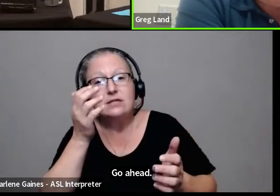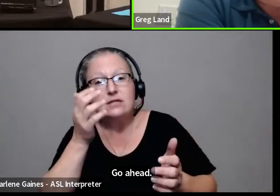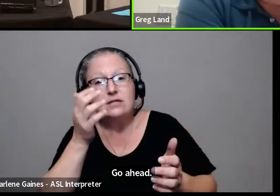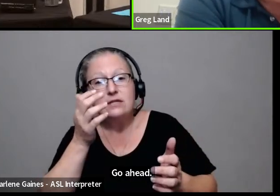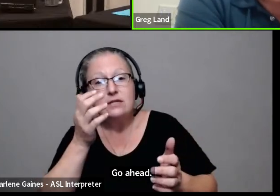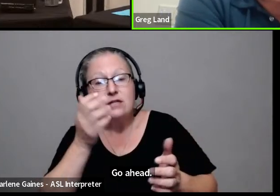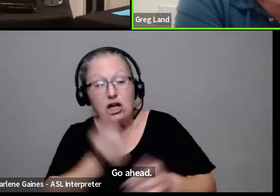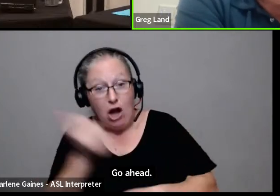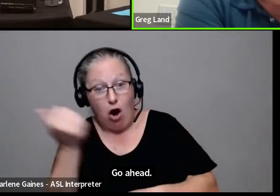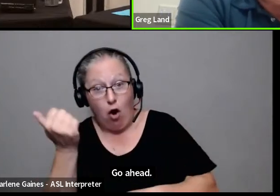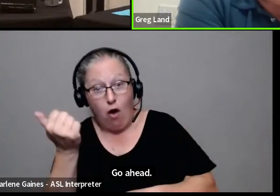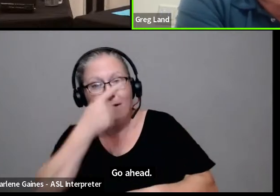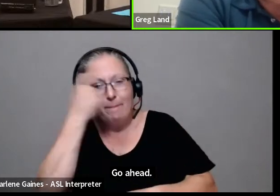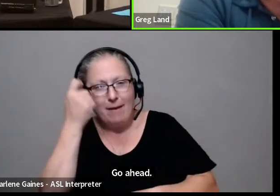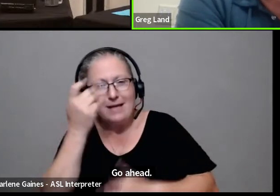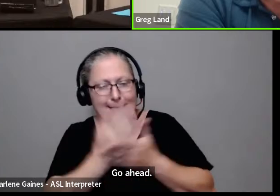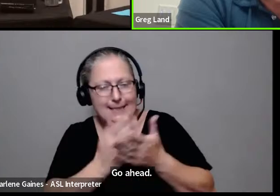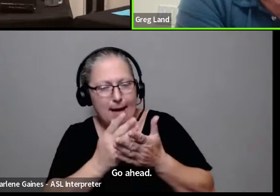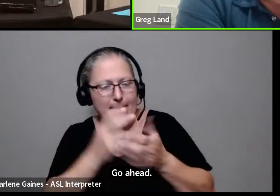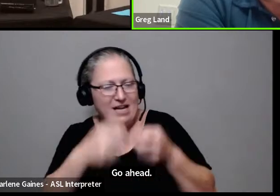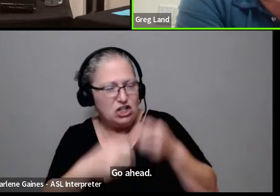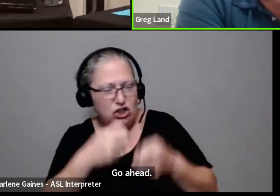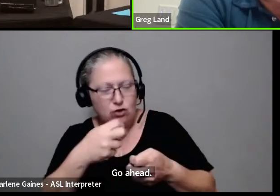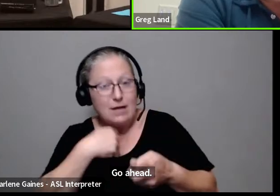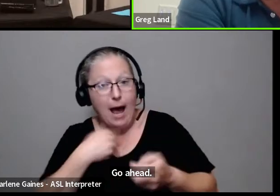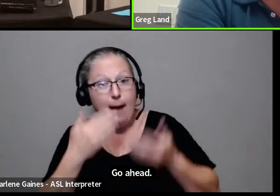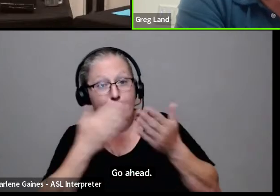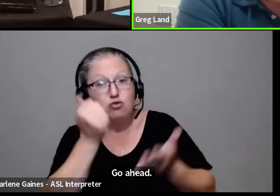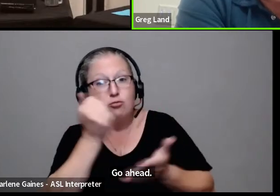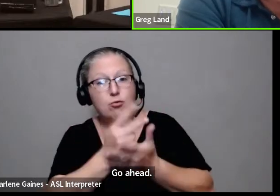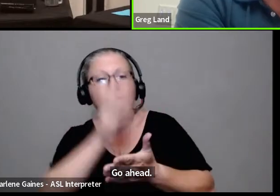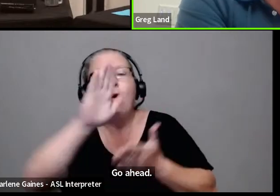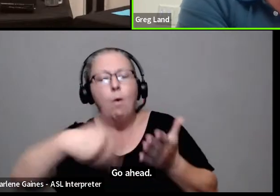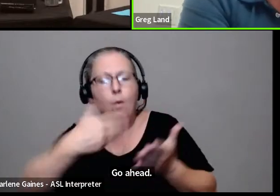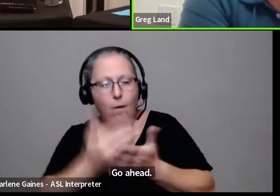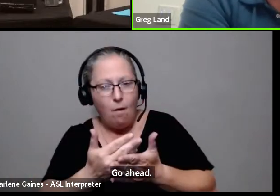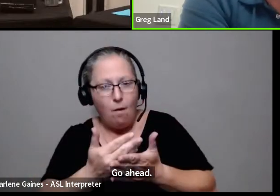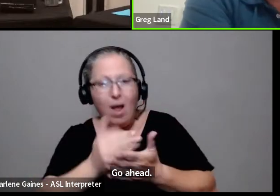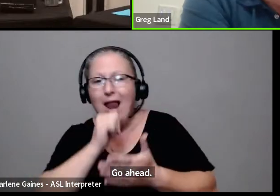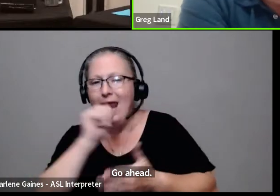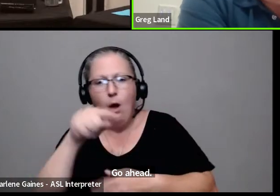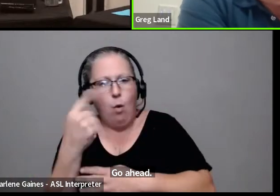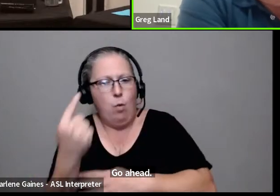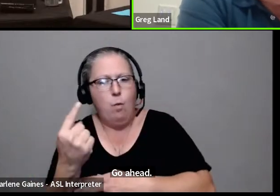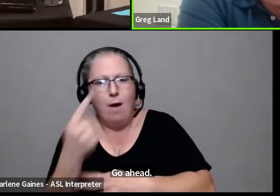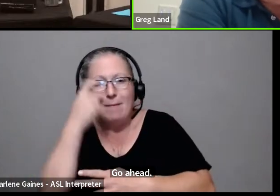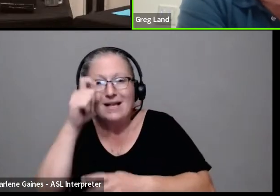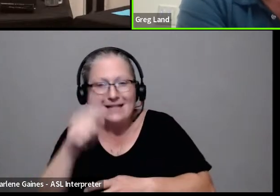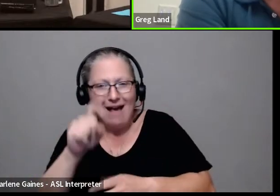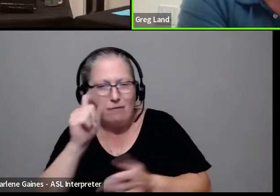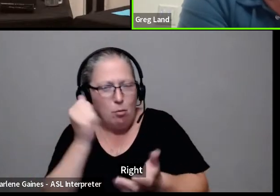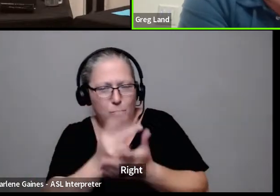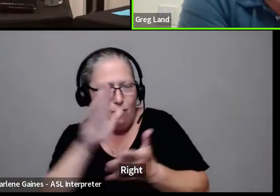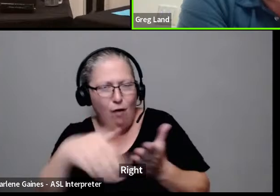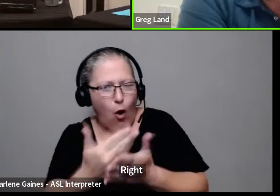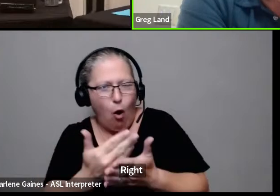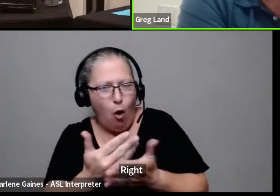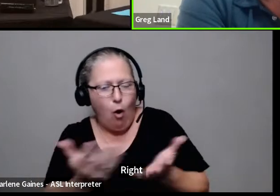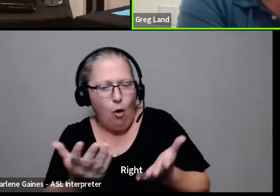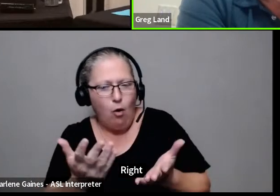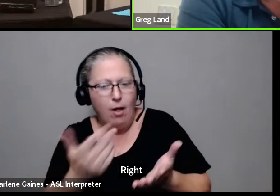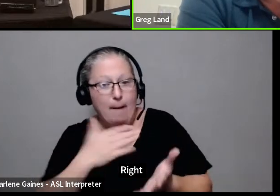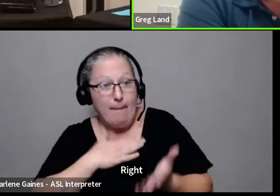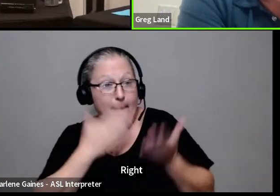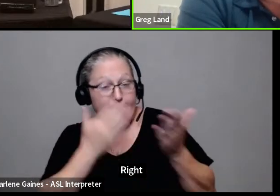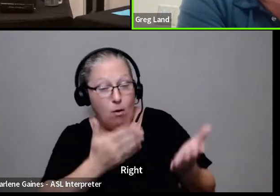taken off because of certain issues. I made a motion to approve all of them, not just the ones, because we have to approve all of them. So my motion was